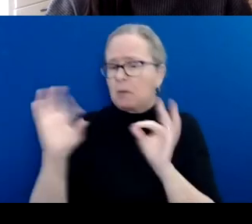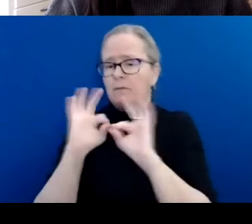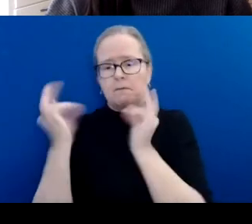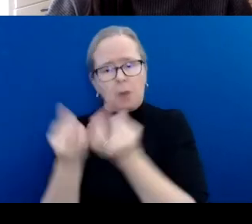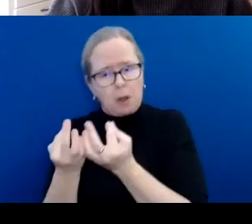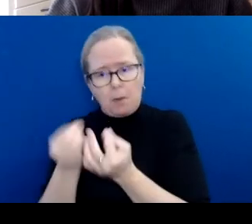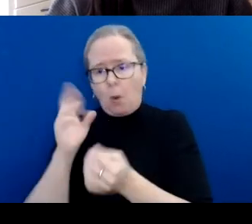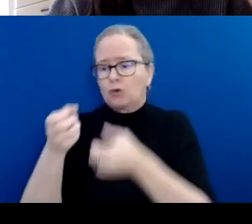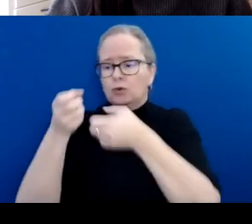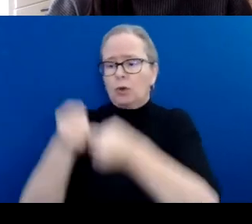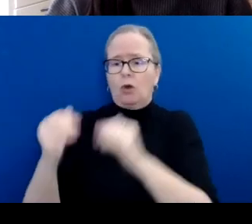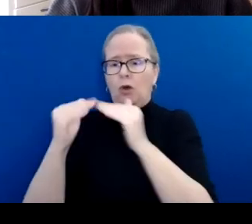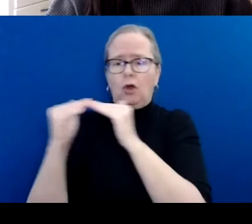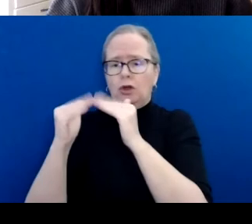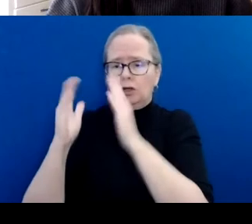provider.